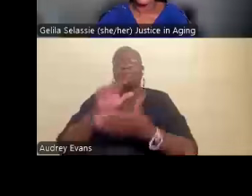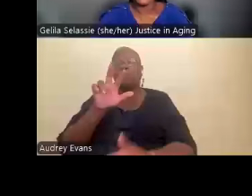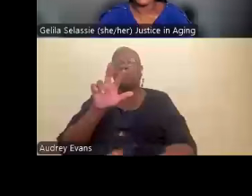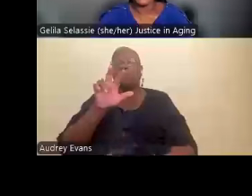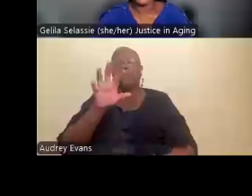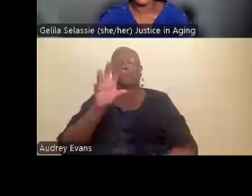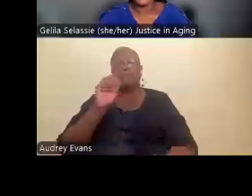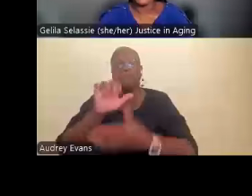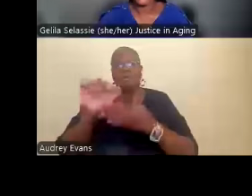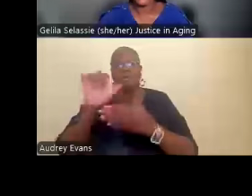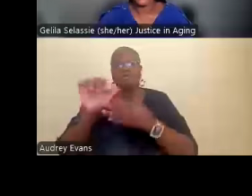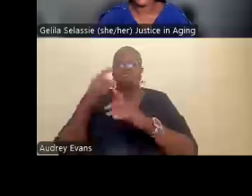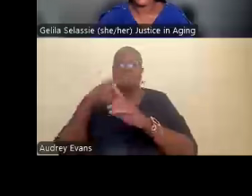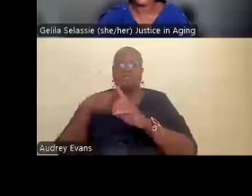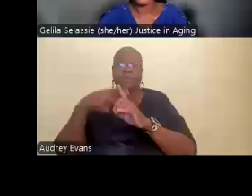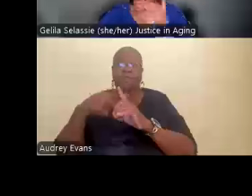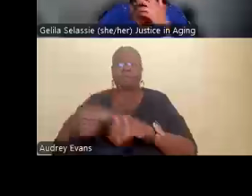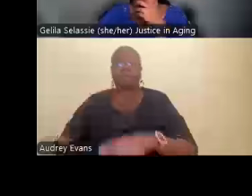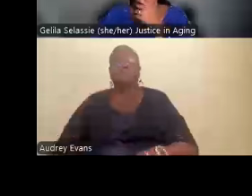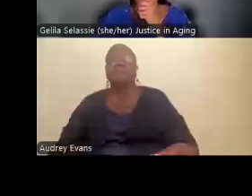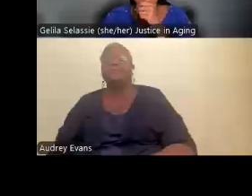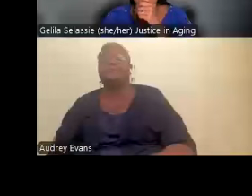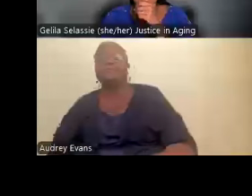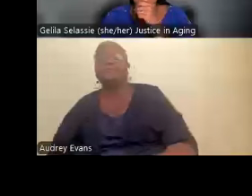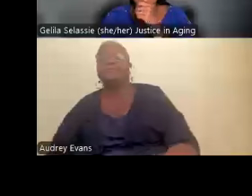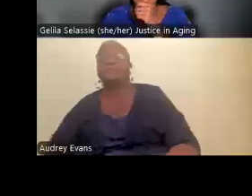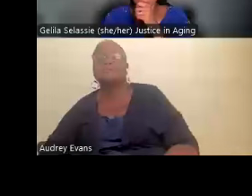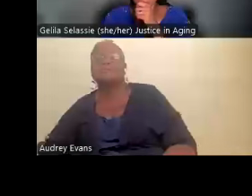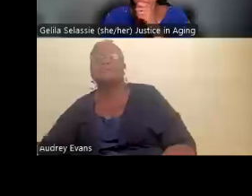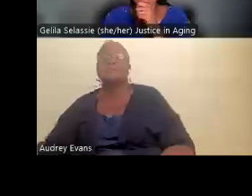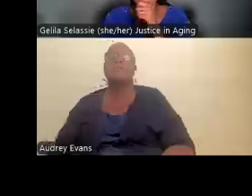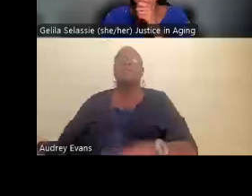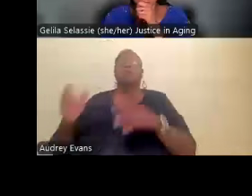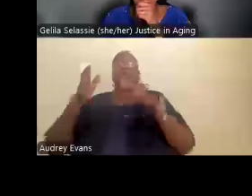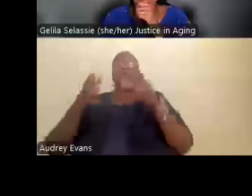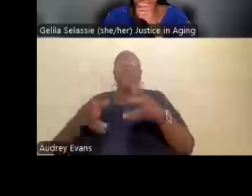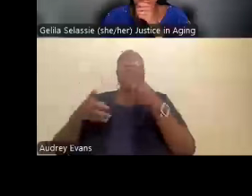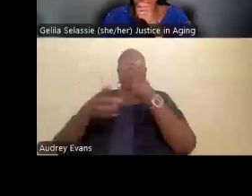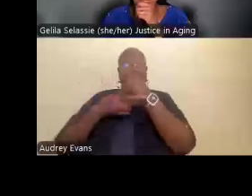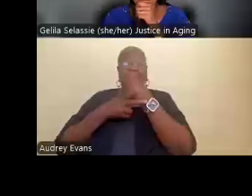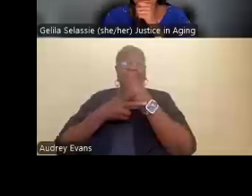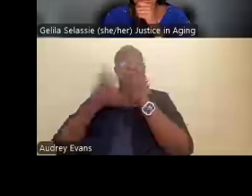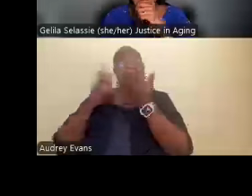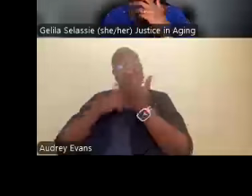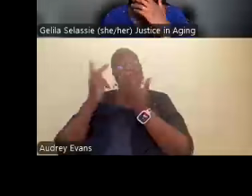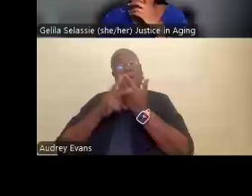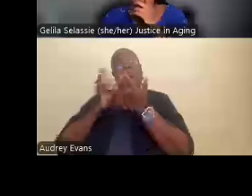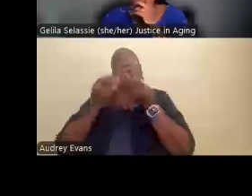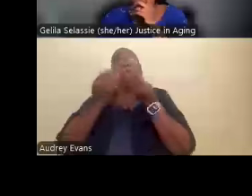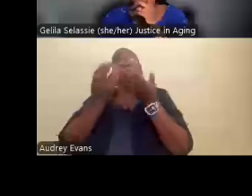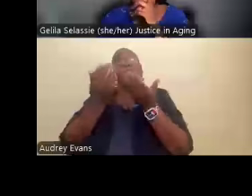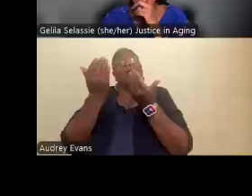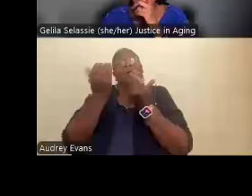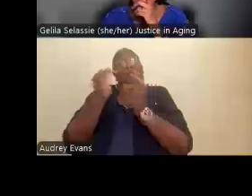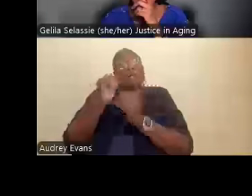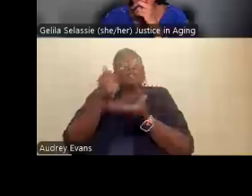$1,350 a month. So the remaining Medicare savings programs offer less assistance and protections, but they do